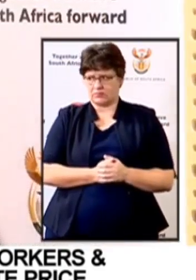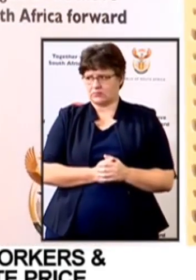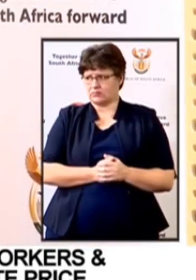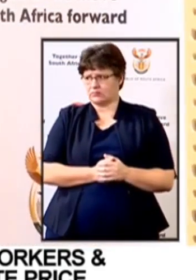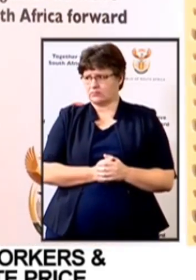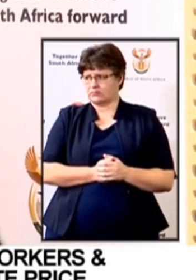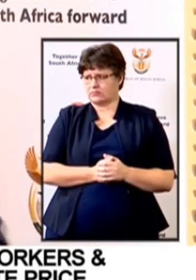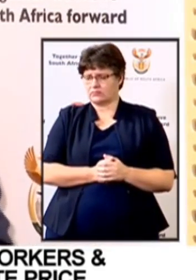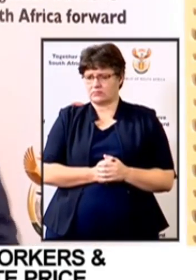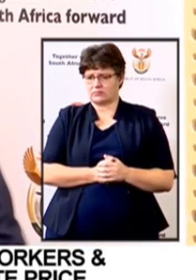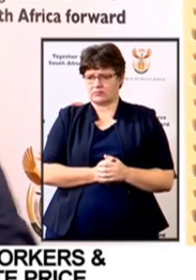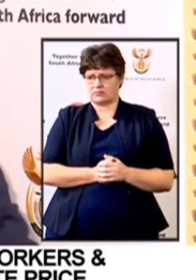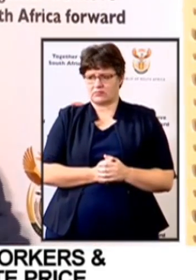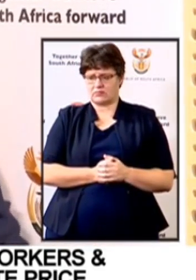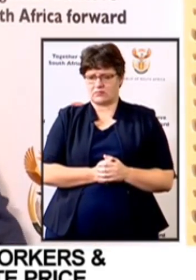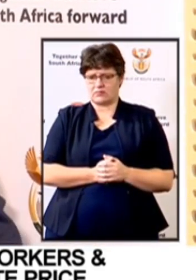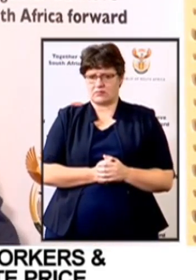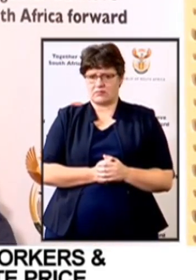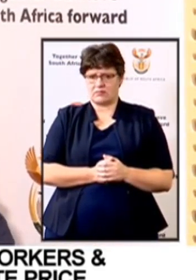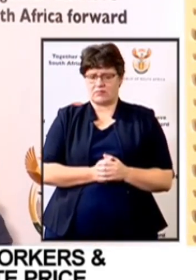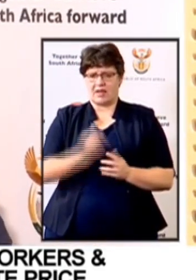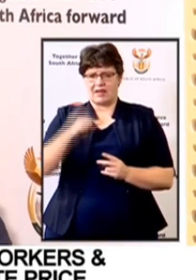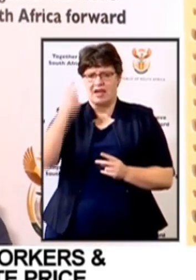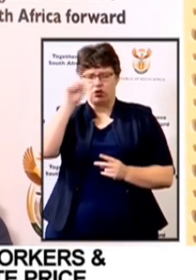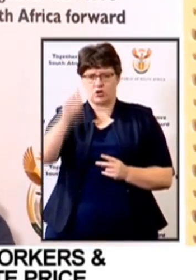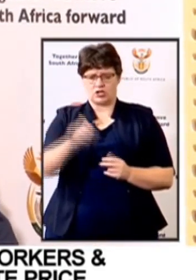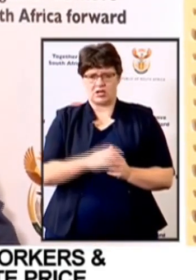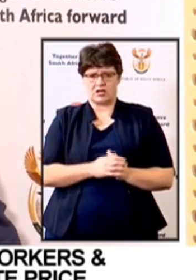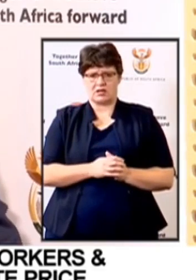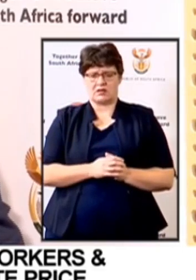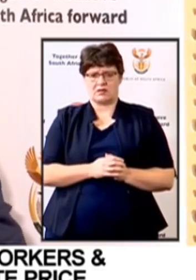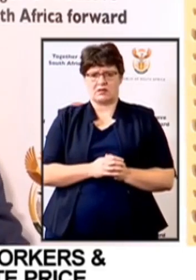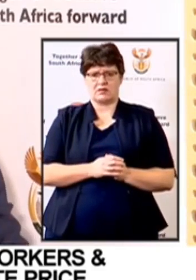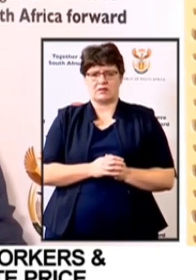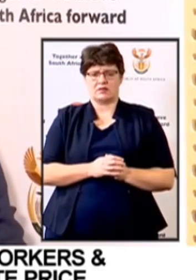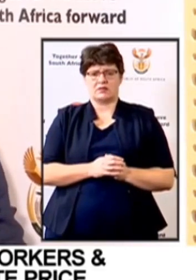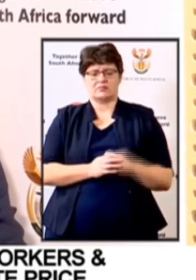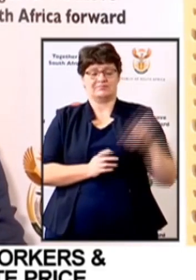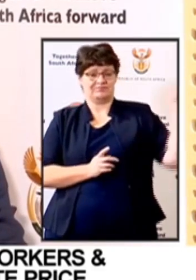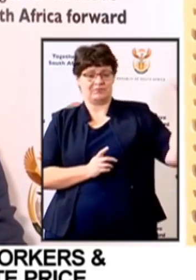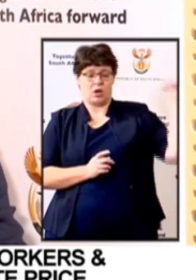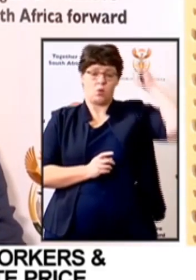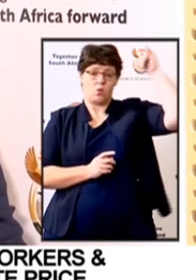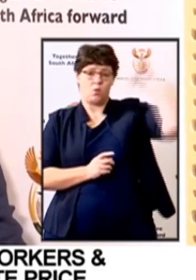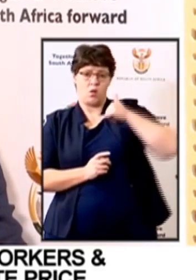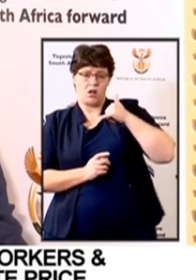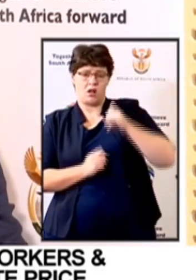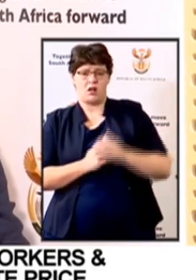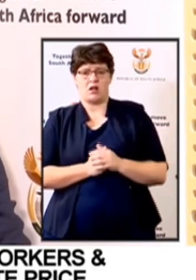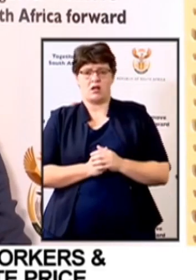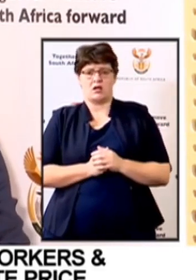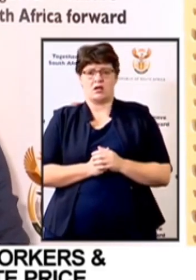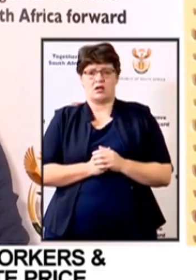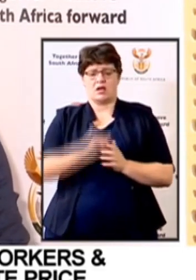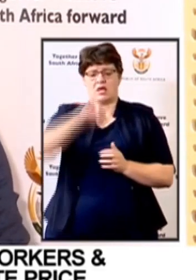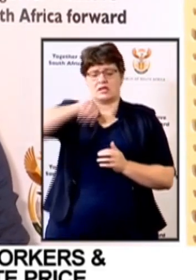Perry. Do we have another question? Minister, we have a caller. We have Kaupa Lily